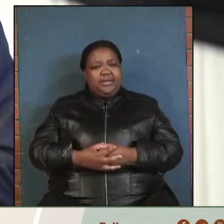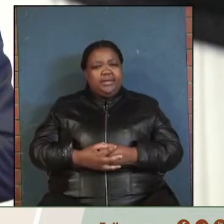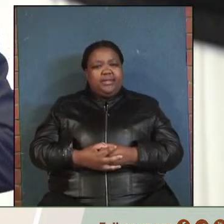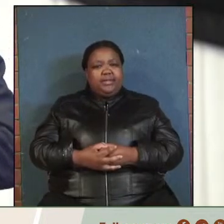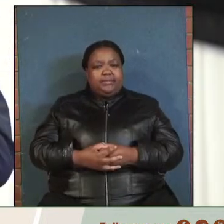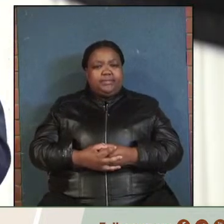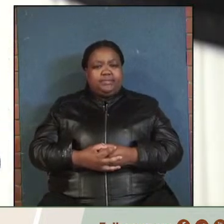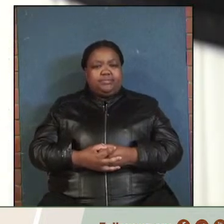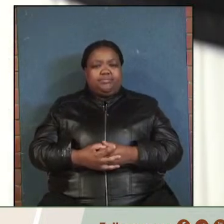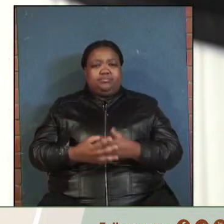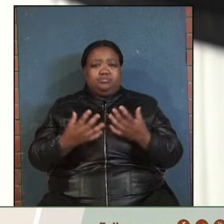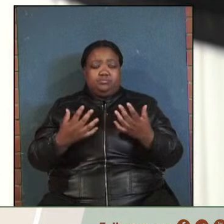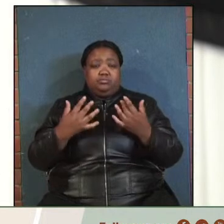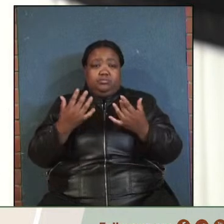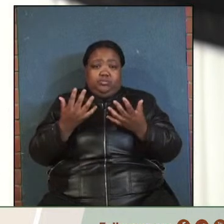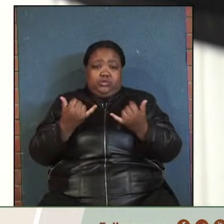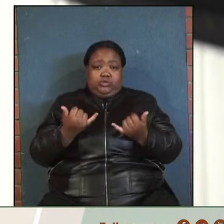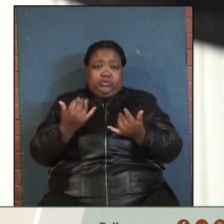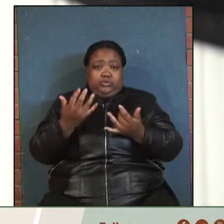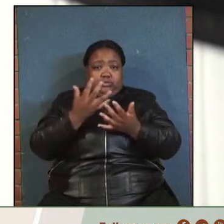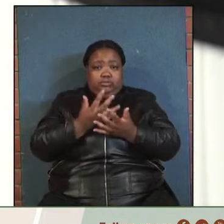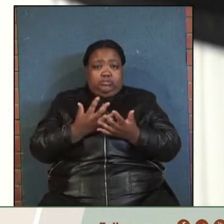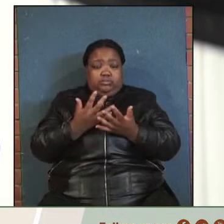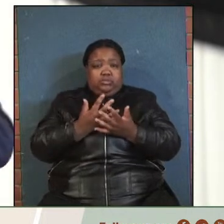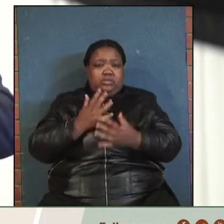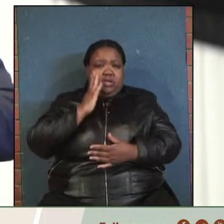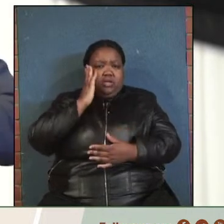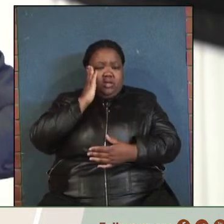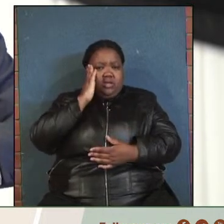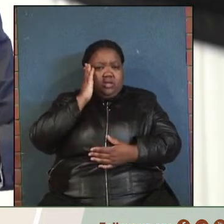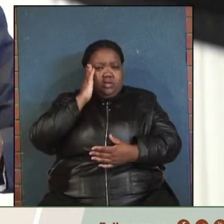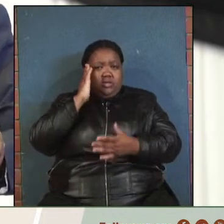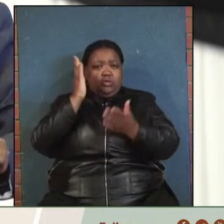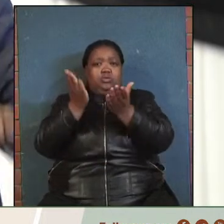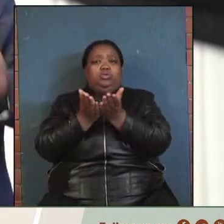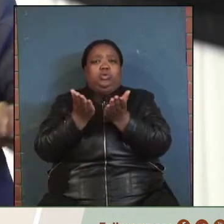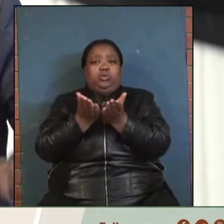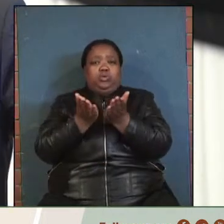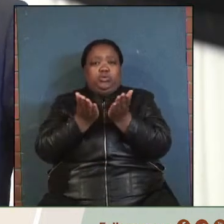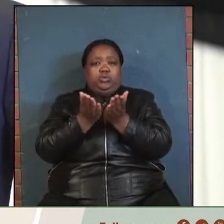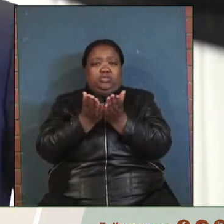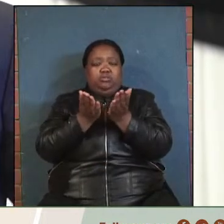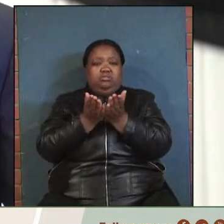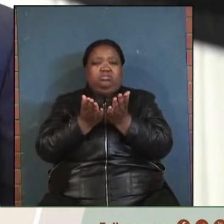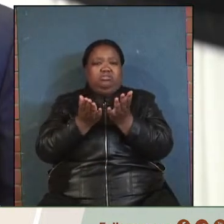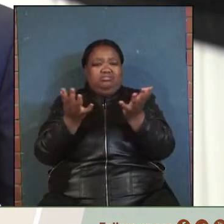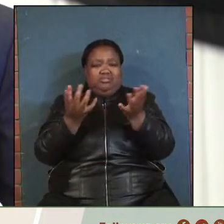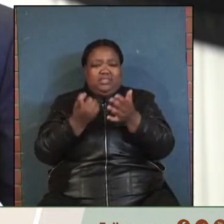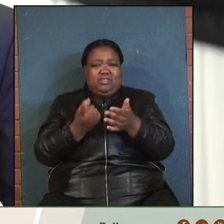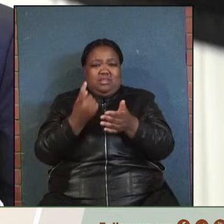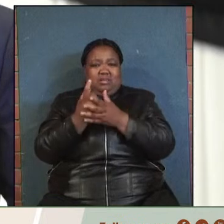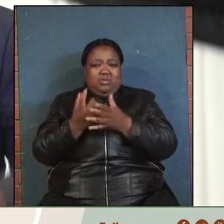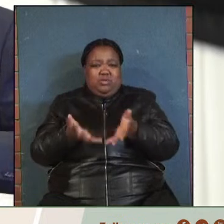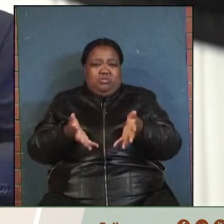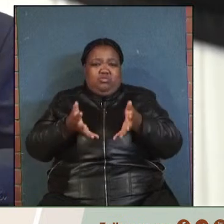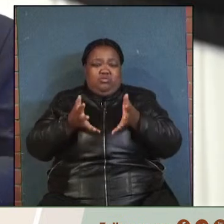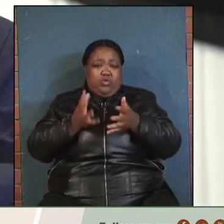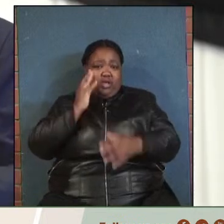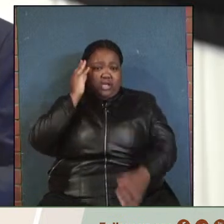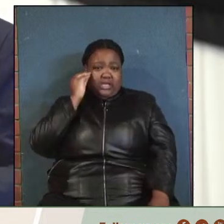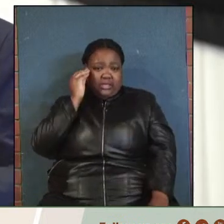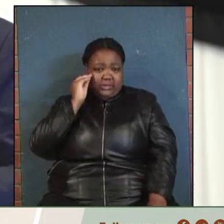That when you engage, we know that at the school, these things are happening. Now